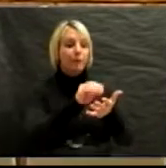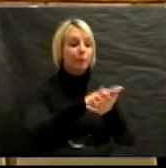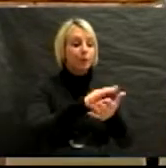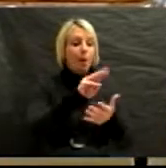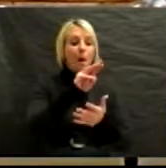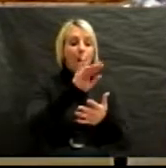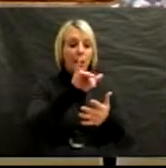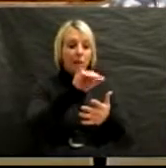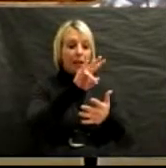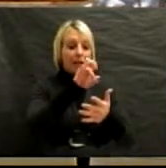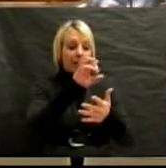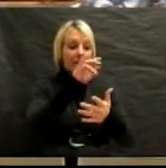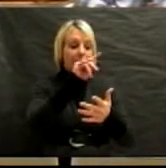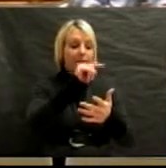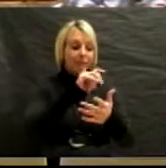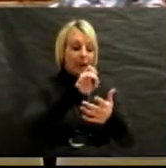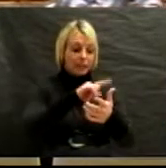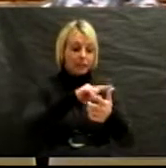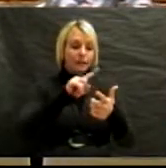our finance committee.